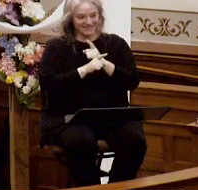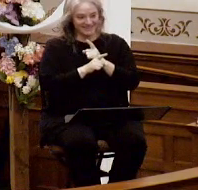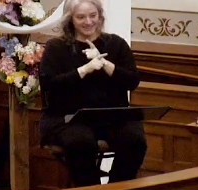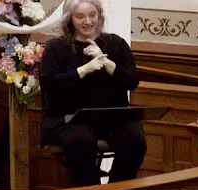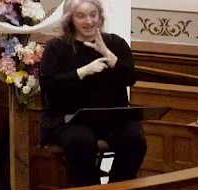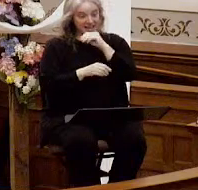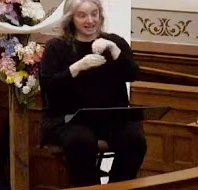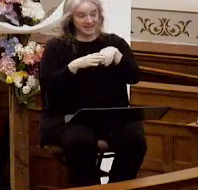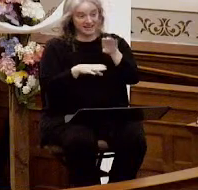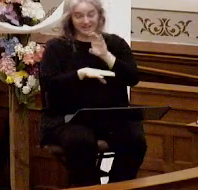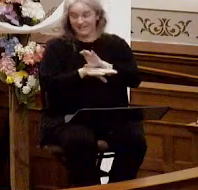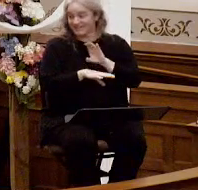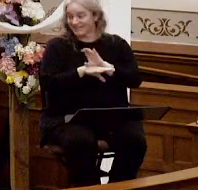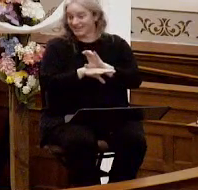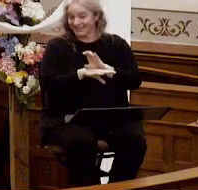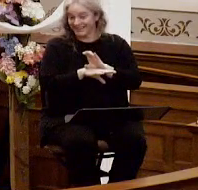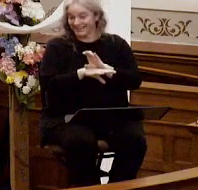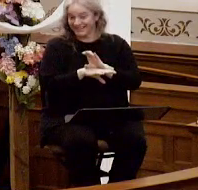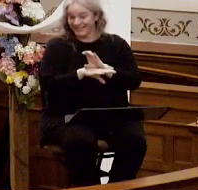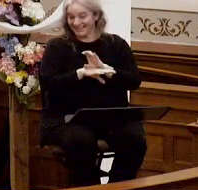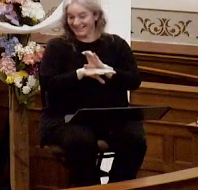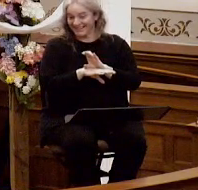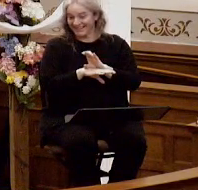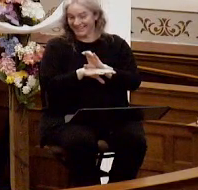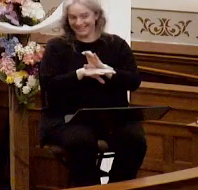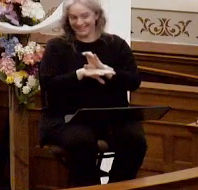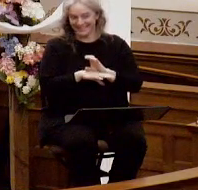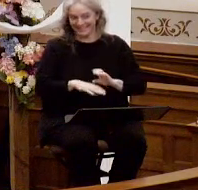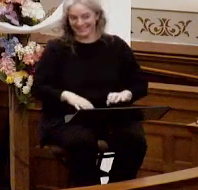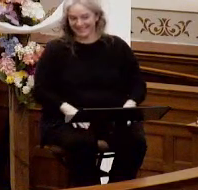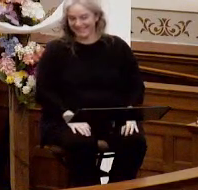in church, come on up.